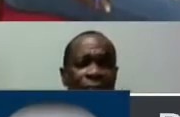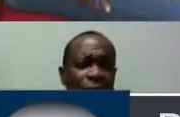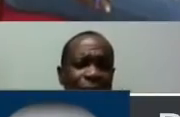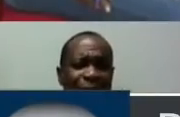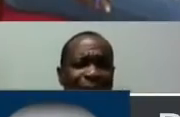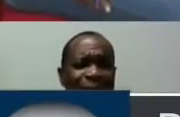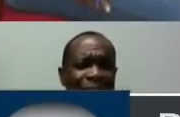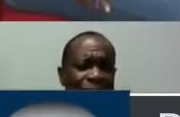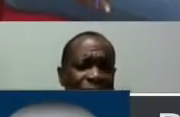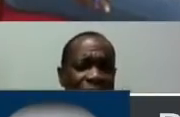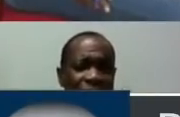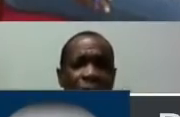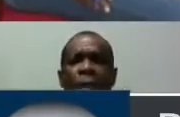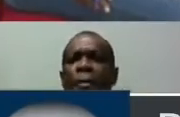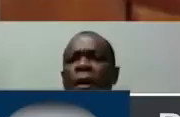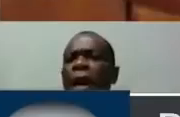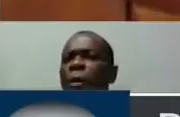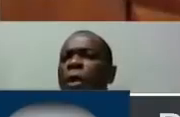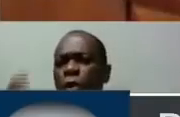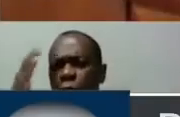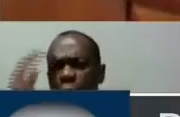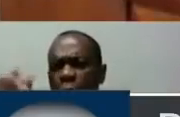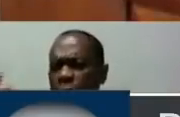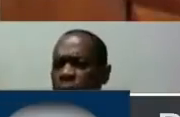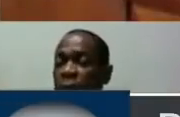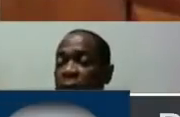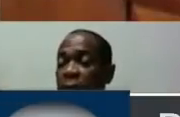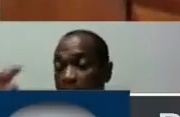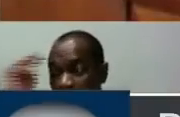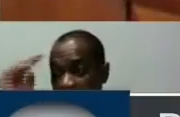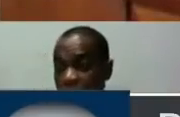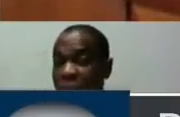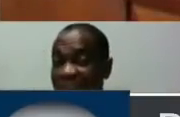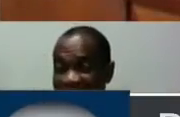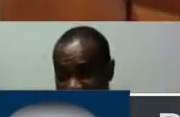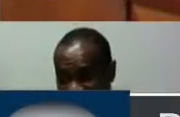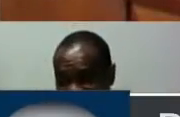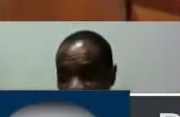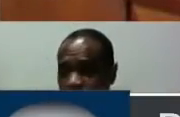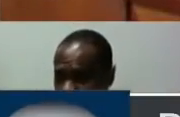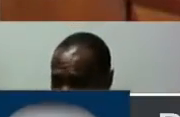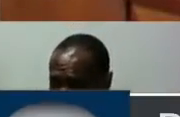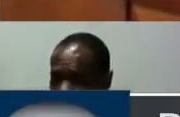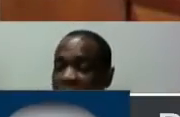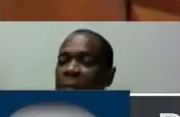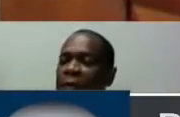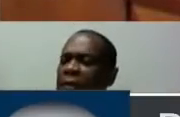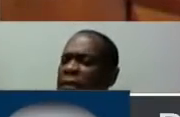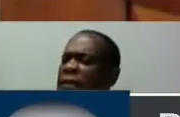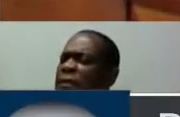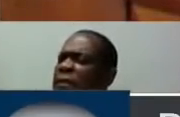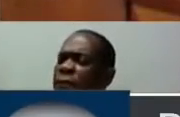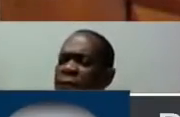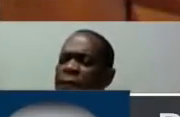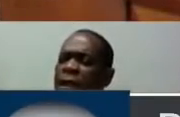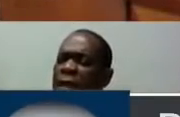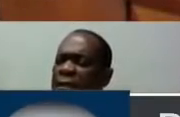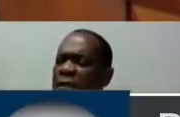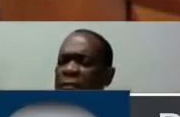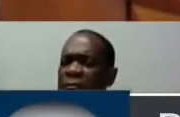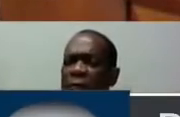ask the CMO to come and take that question. So while he's coming up, there are 3 basic platforms for vaccines: